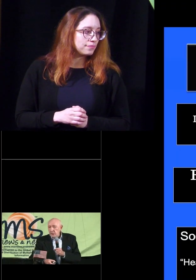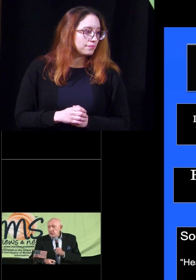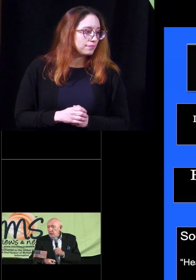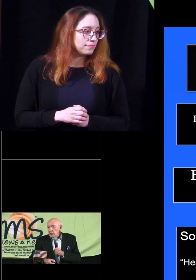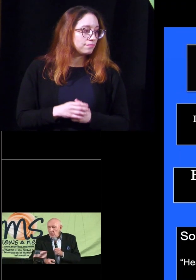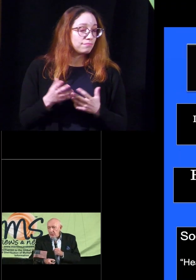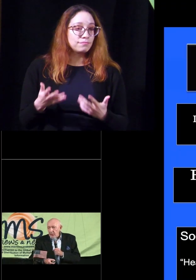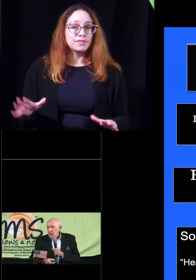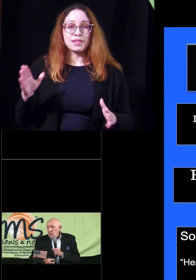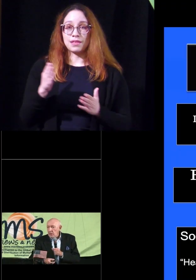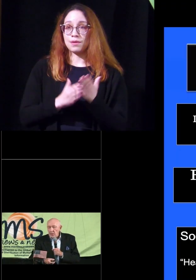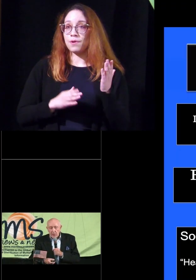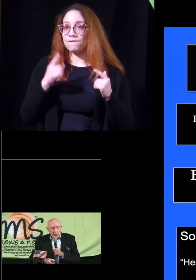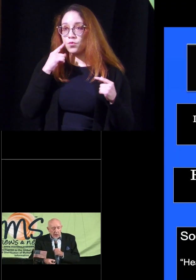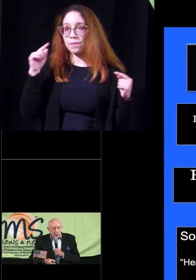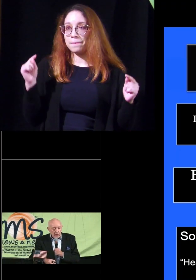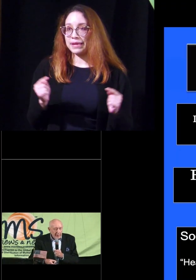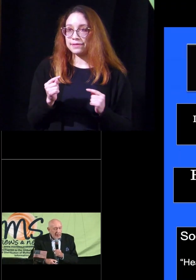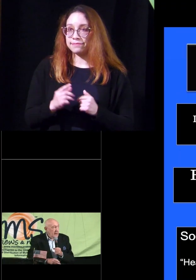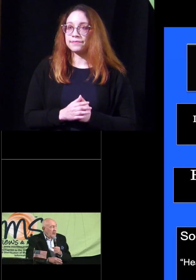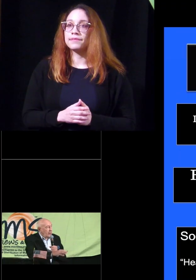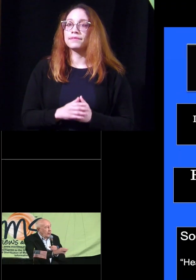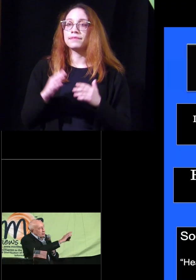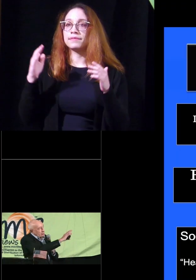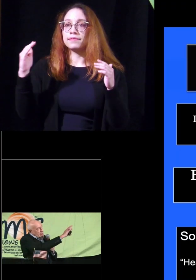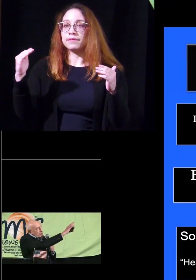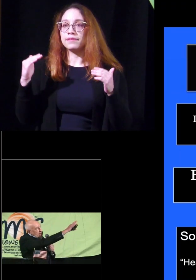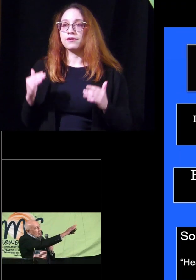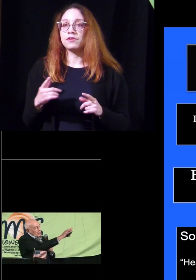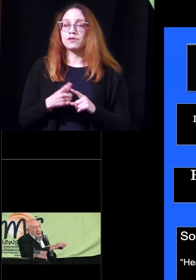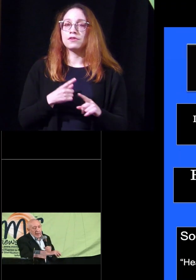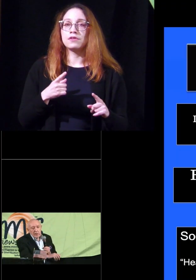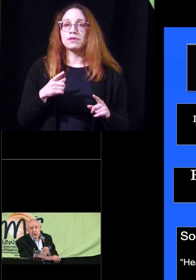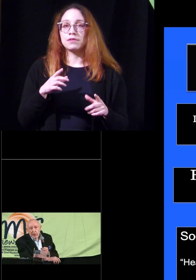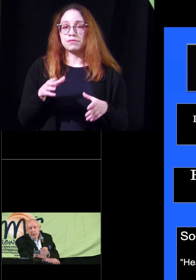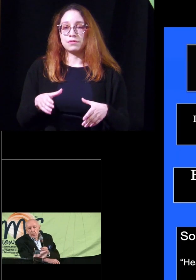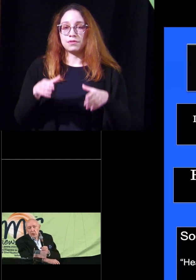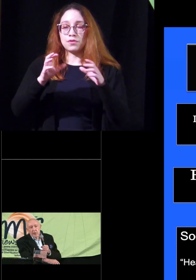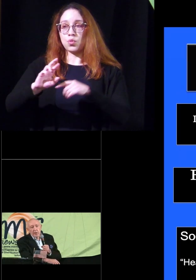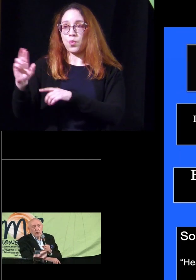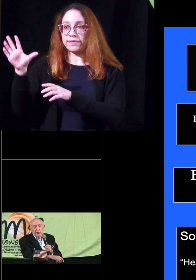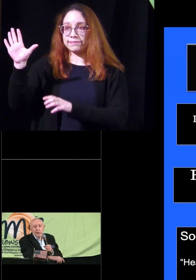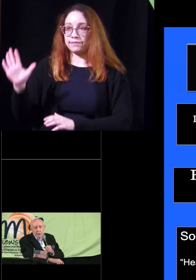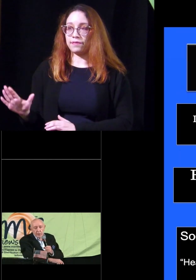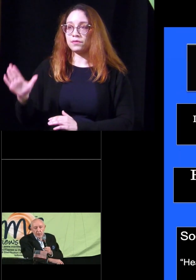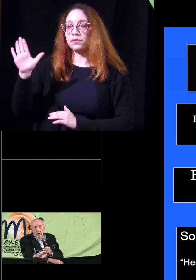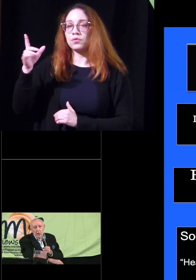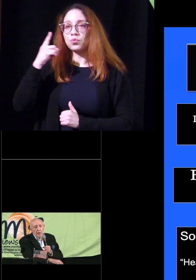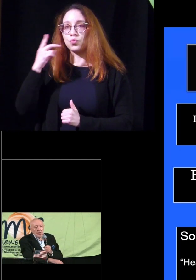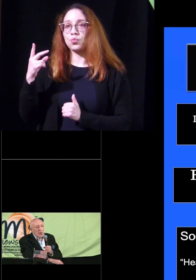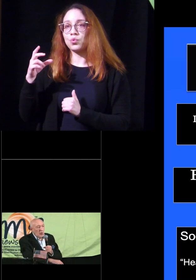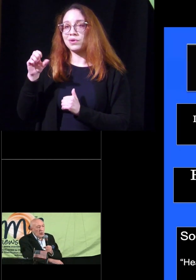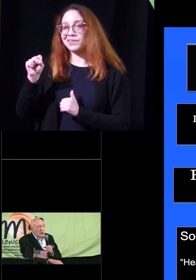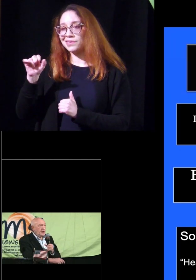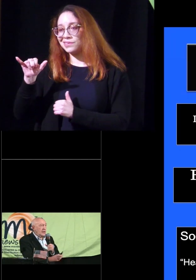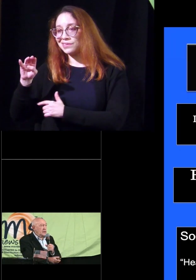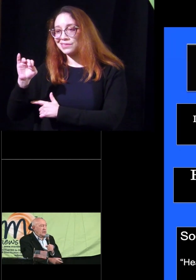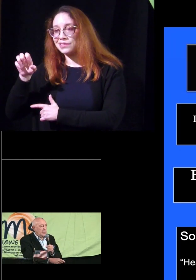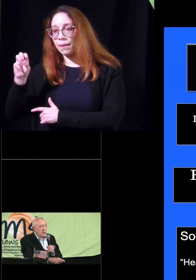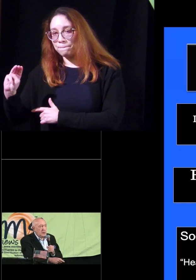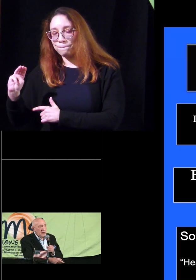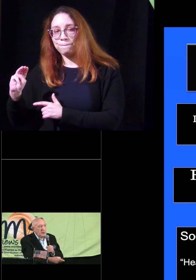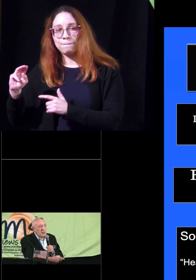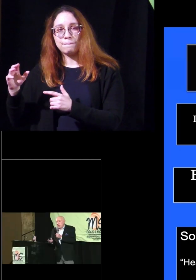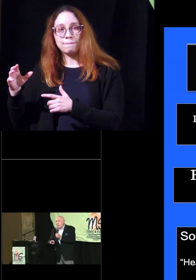That is the end of the section on pain. So that came from the symptom tower on the right-hand side there. We were in the symptom tower. We could have picked